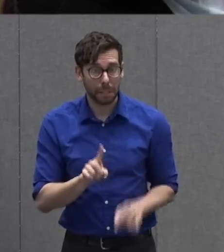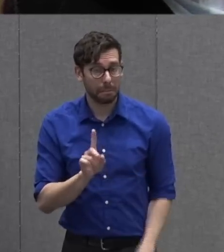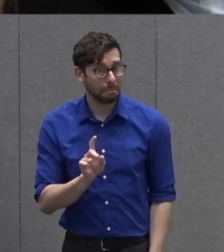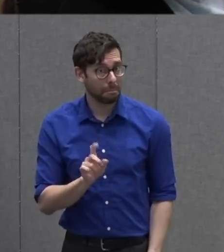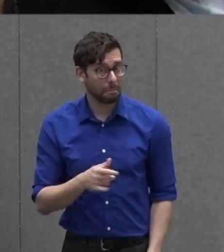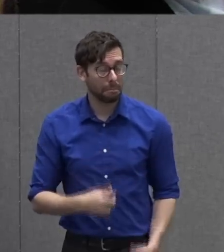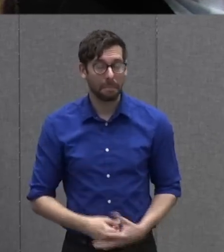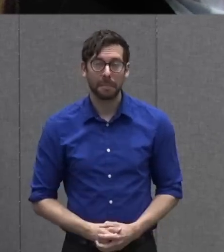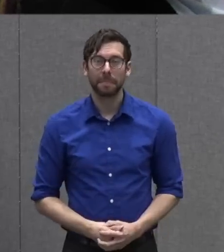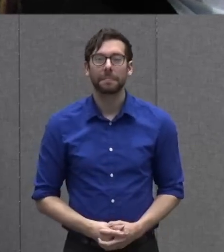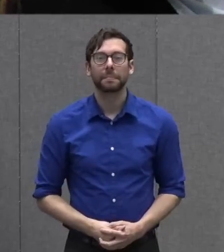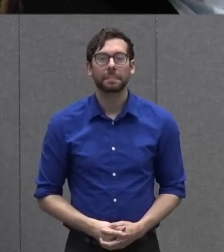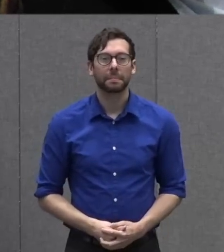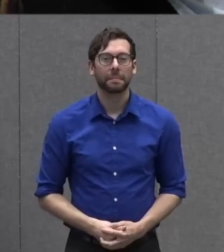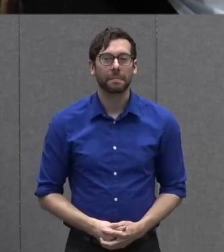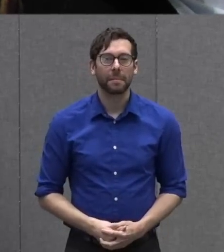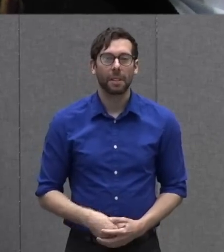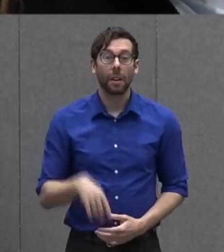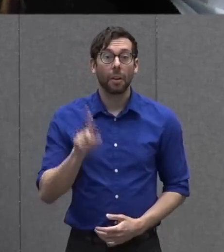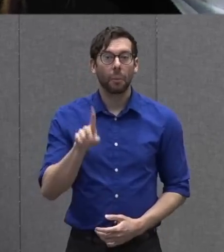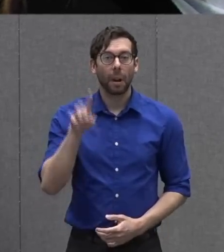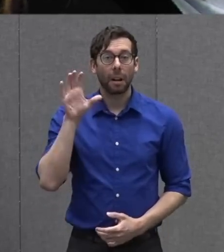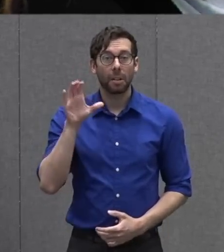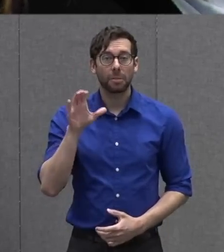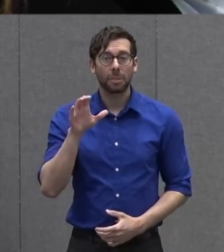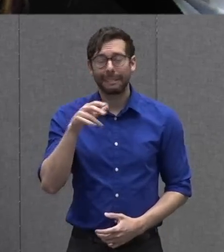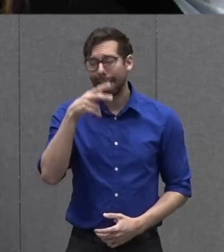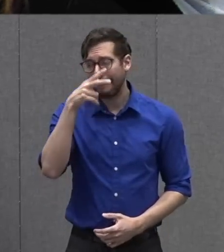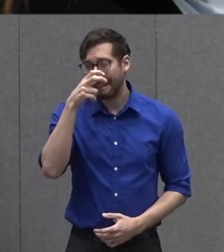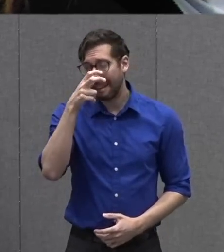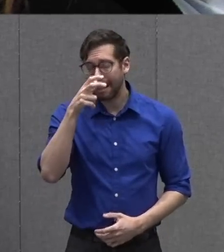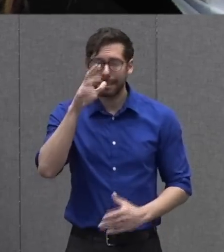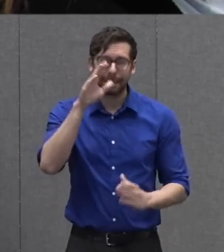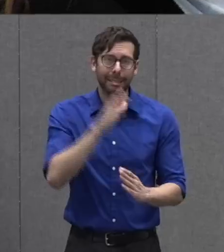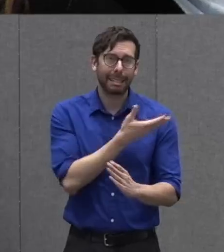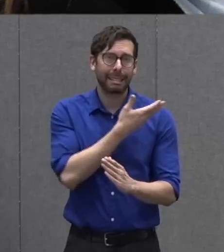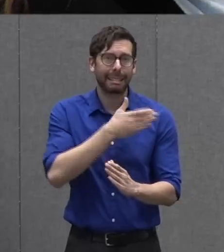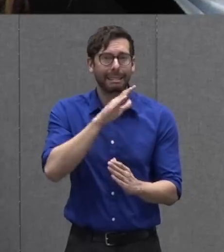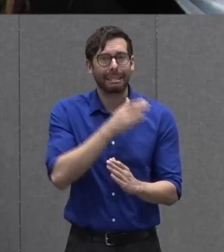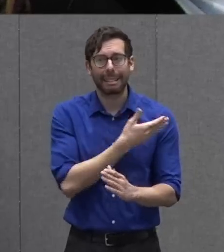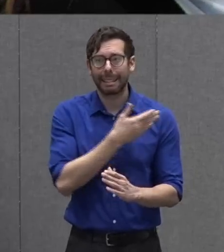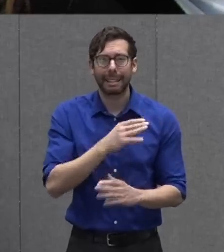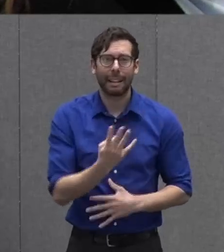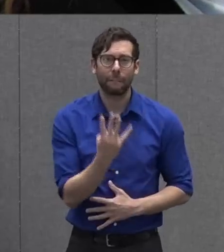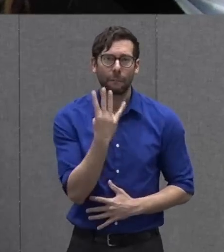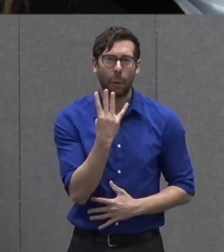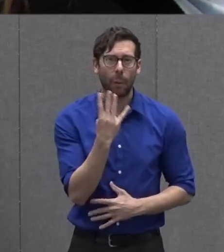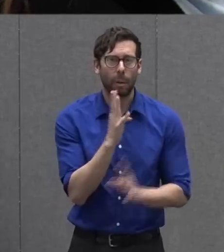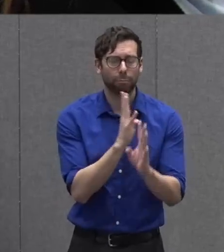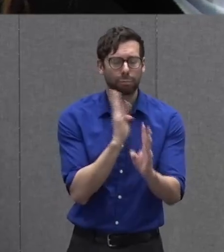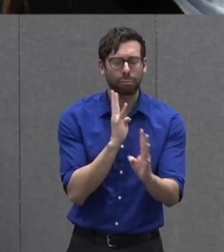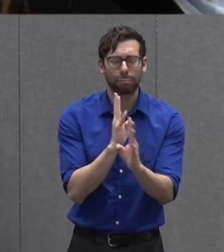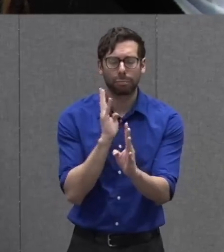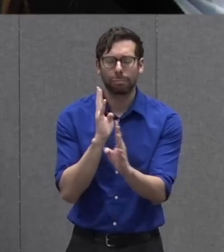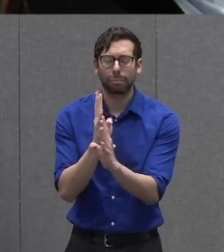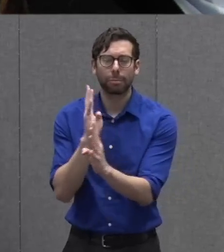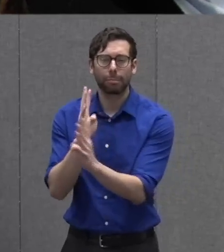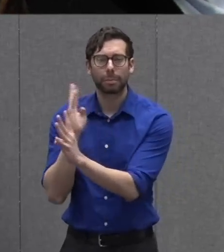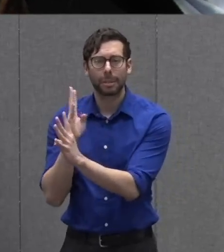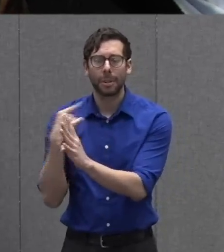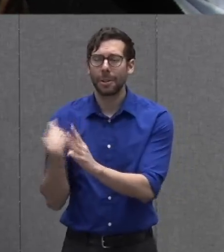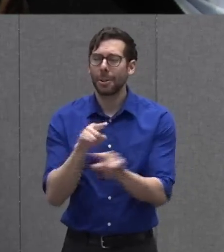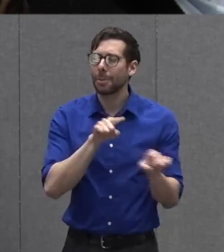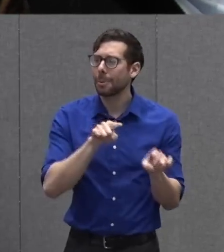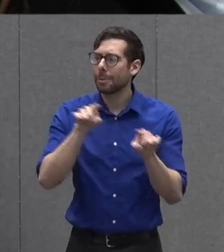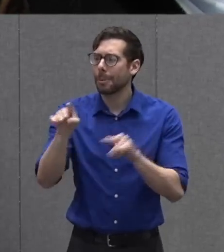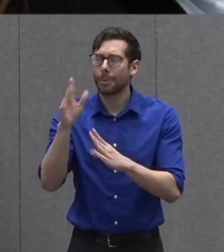100 ants were singing and marching in 4 rows. We're going to a picnic, a hey and a